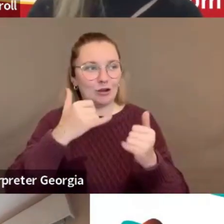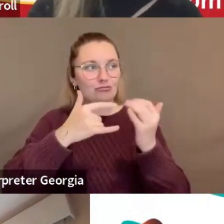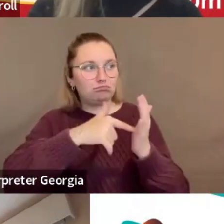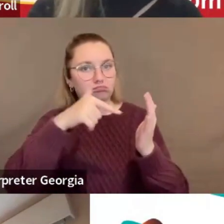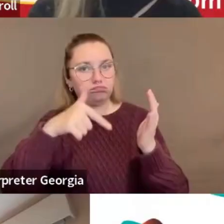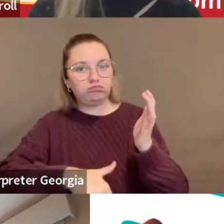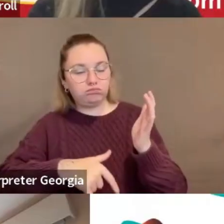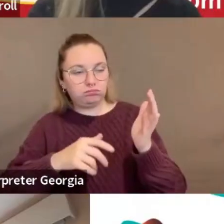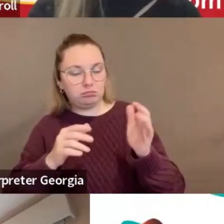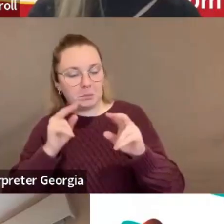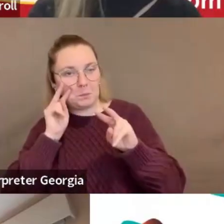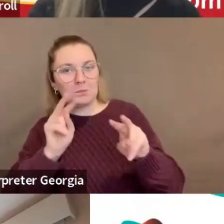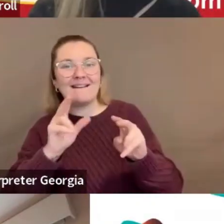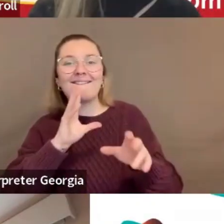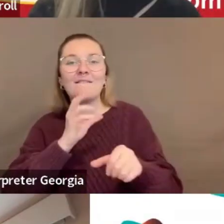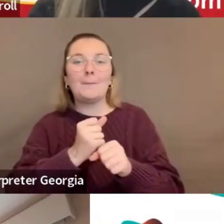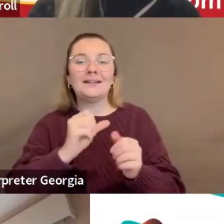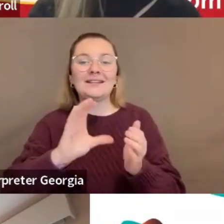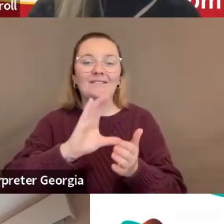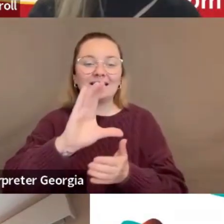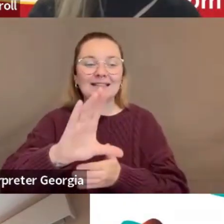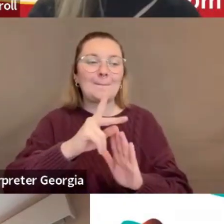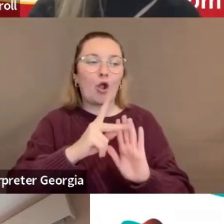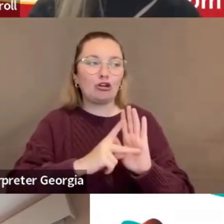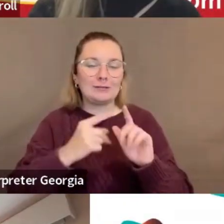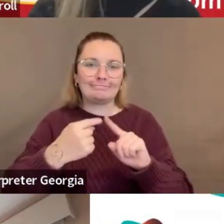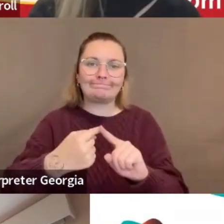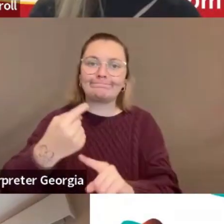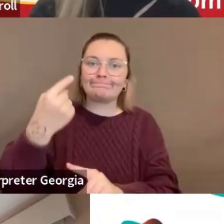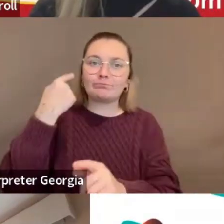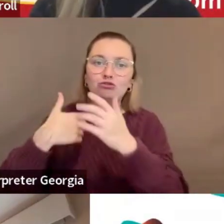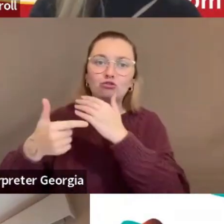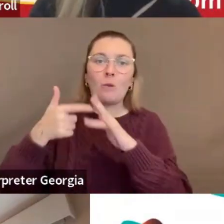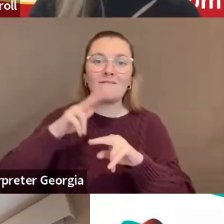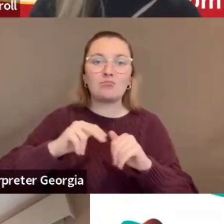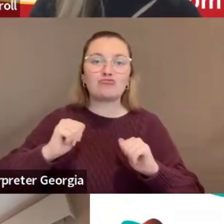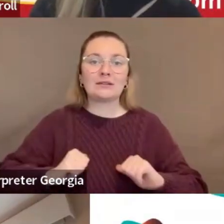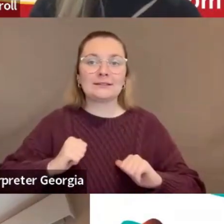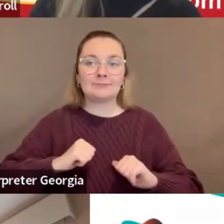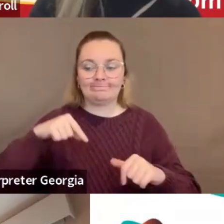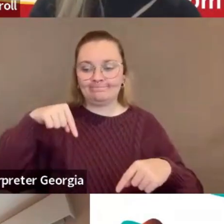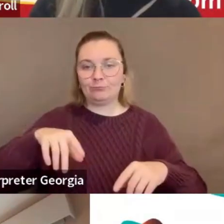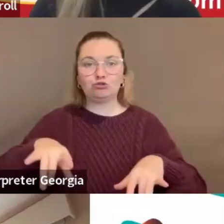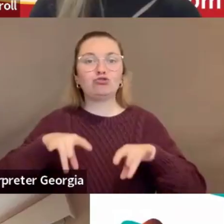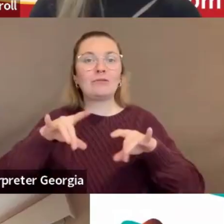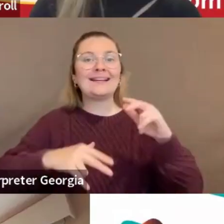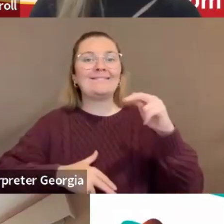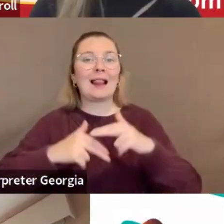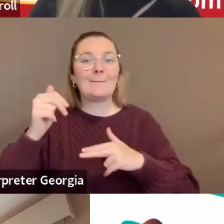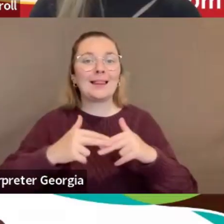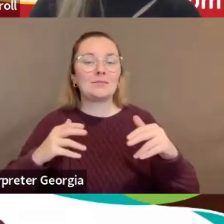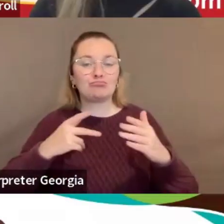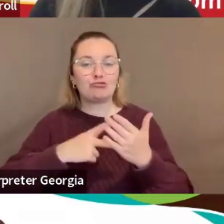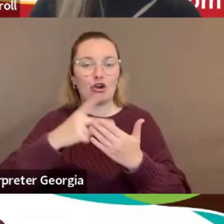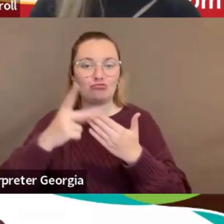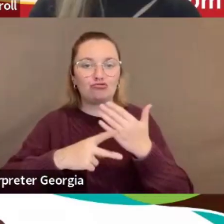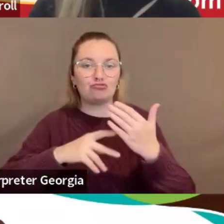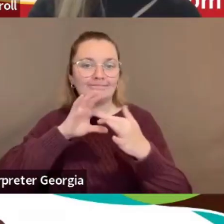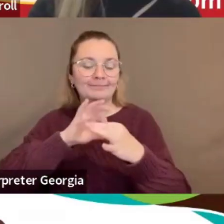lens of government funding, policy, and a substantive history of practice within Australia's development programs related